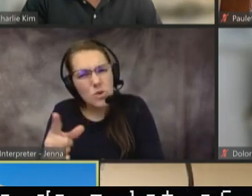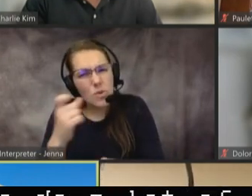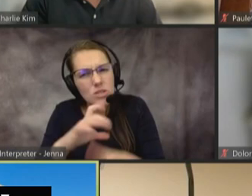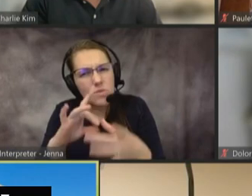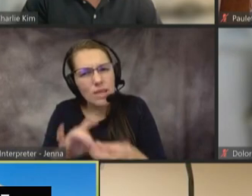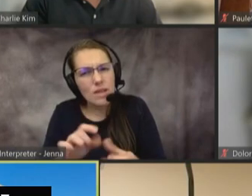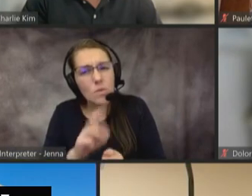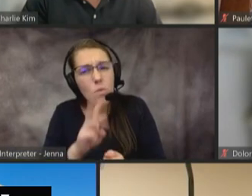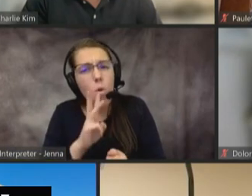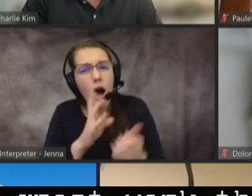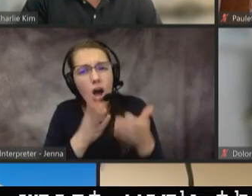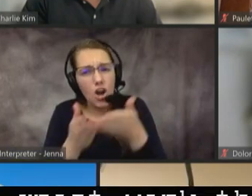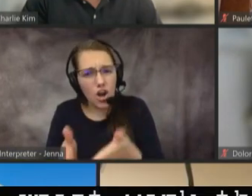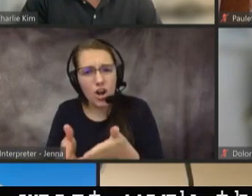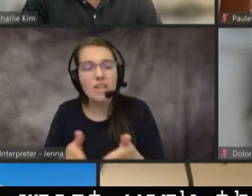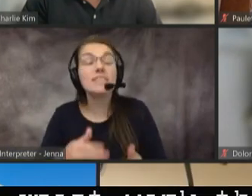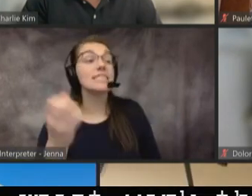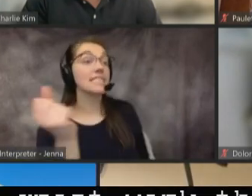say?